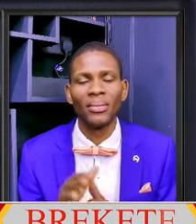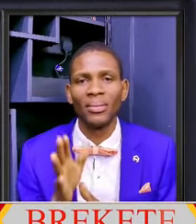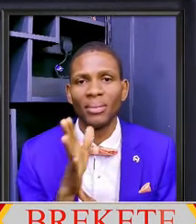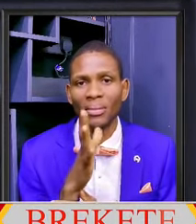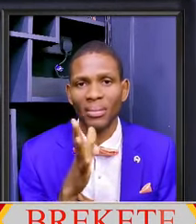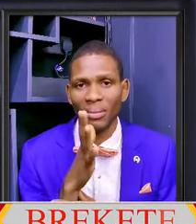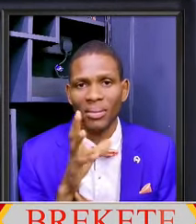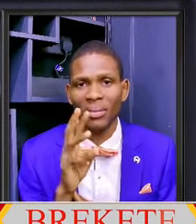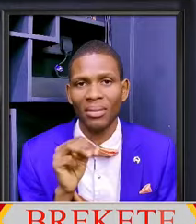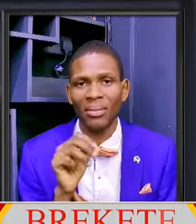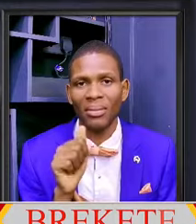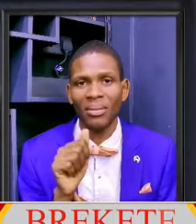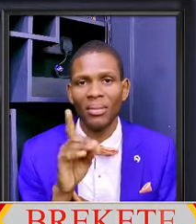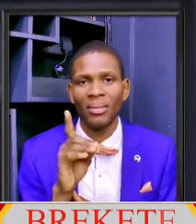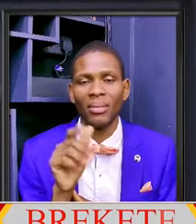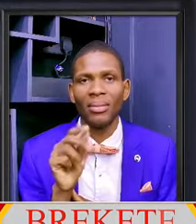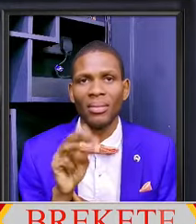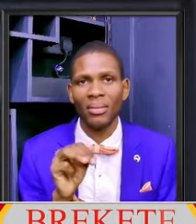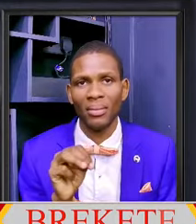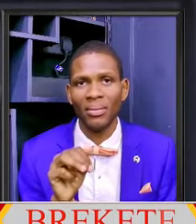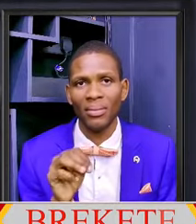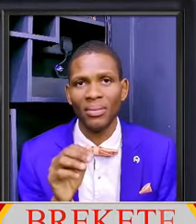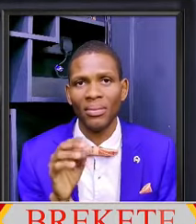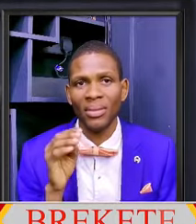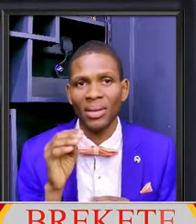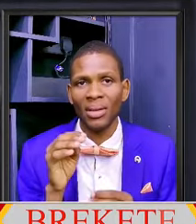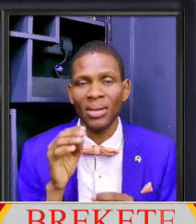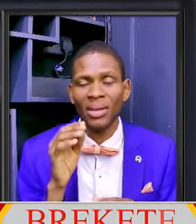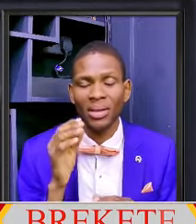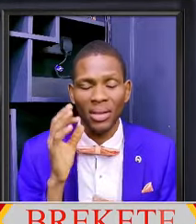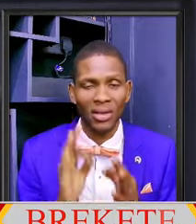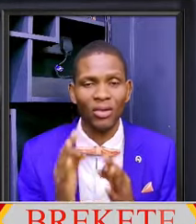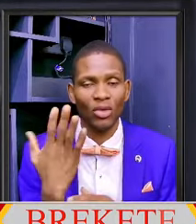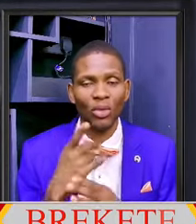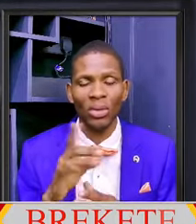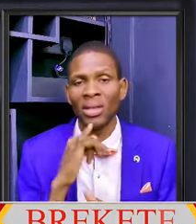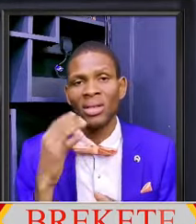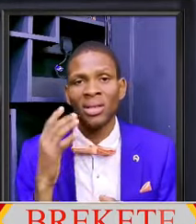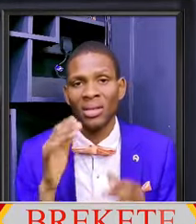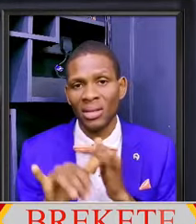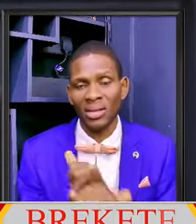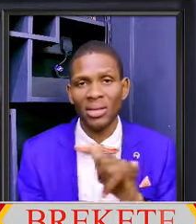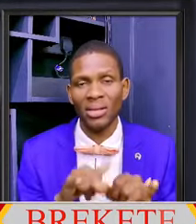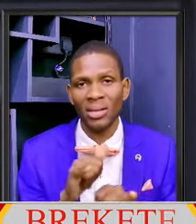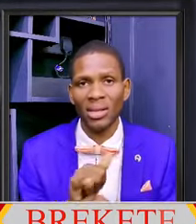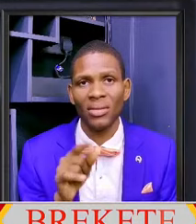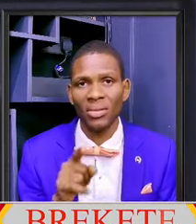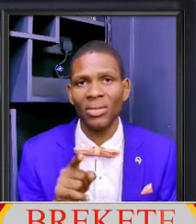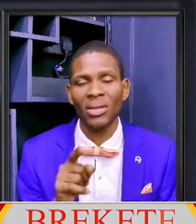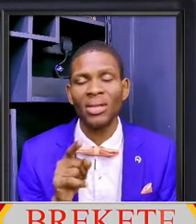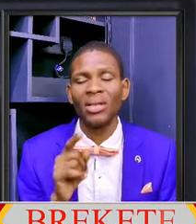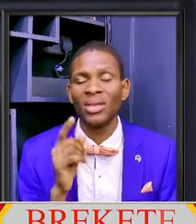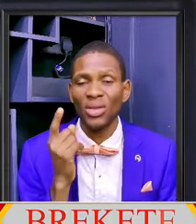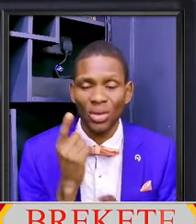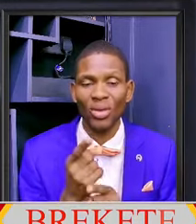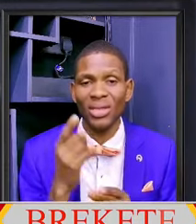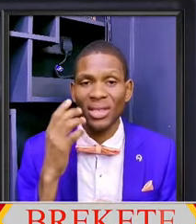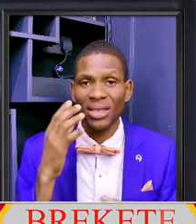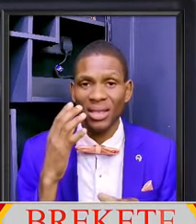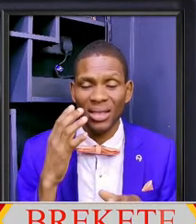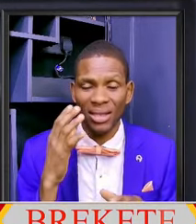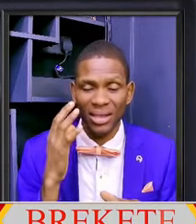Madam. Yes, sir. In case somebody is deceiving you. Sir? In case somebody